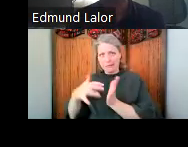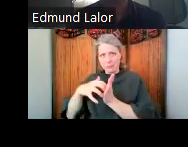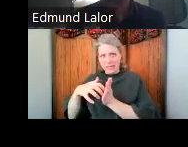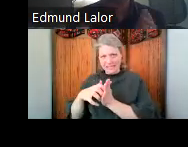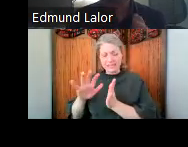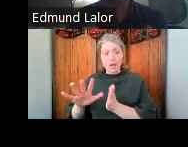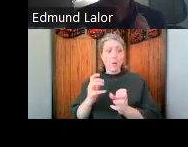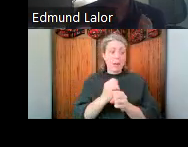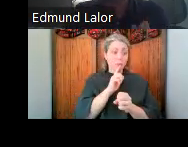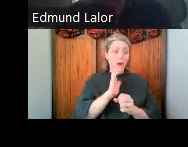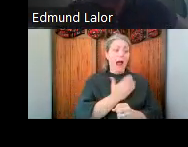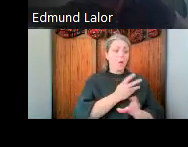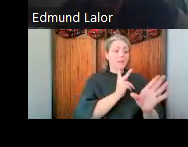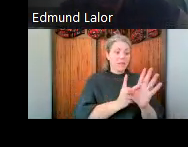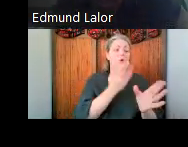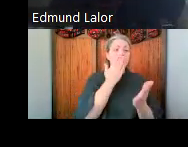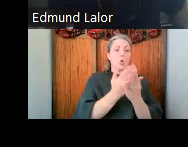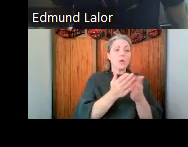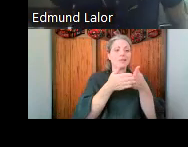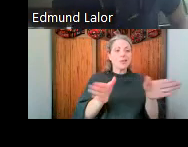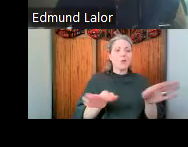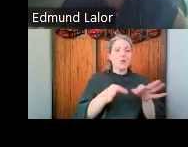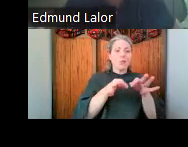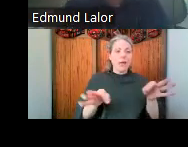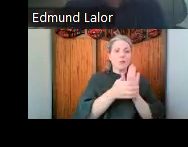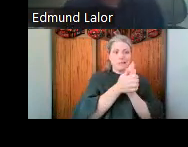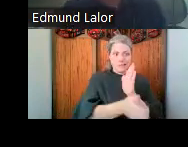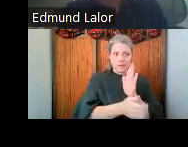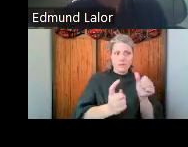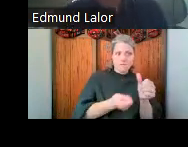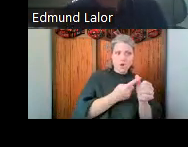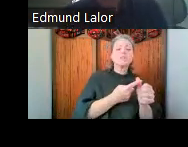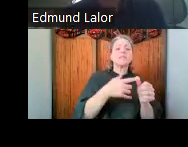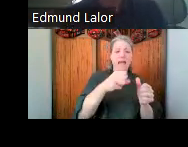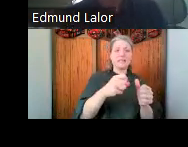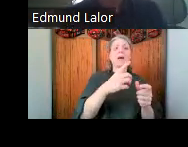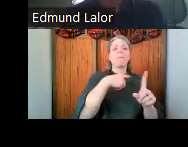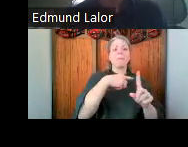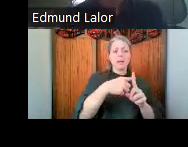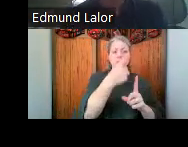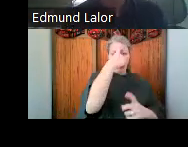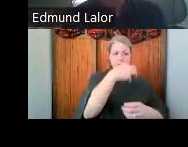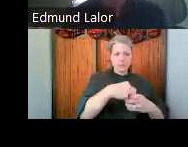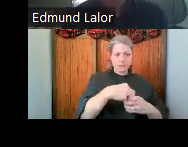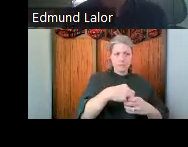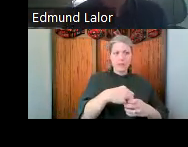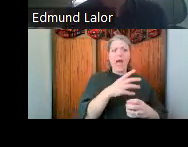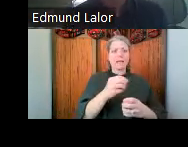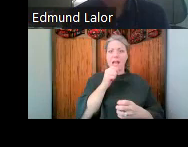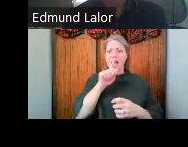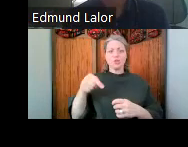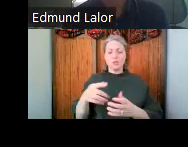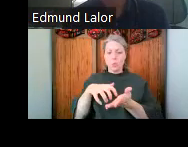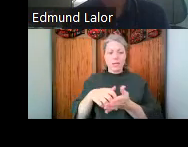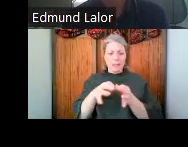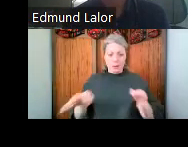in order to find the differences that are specifically related to the autism diagnosis and not to their language differences. So